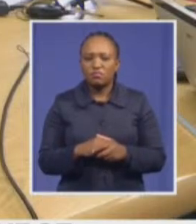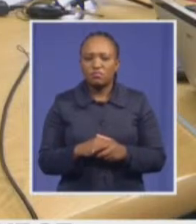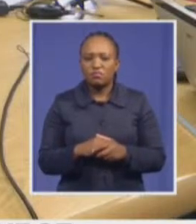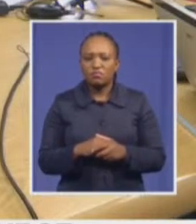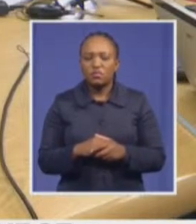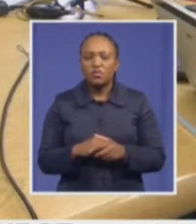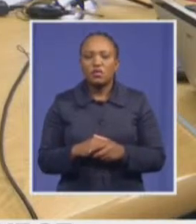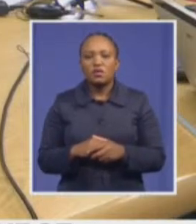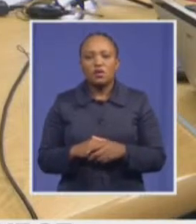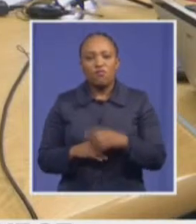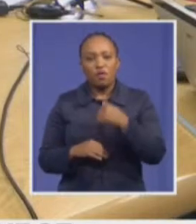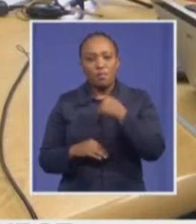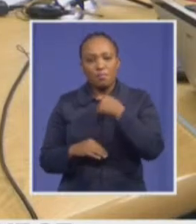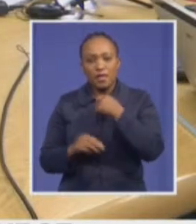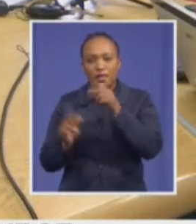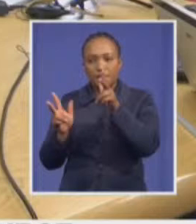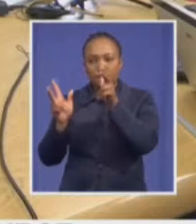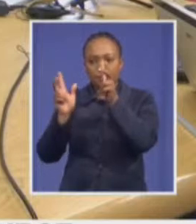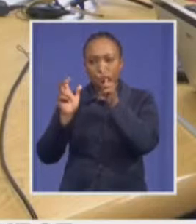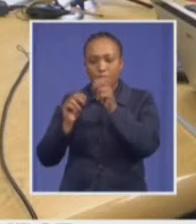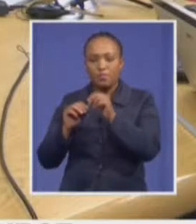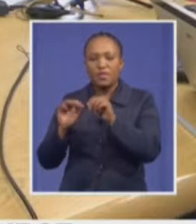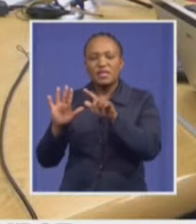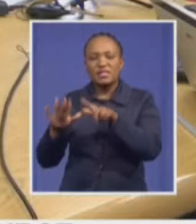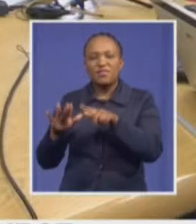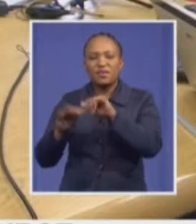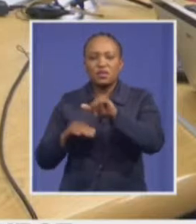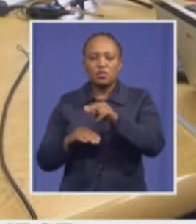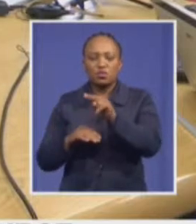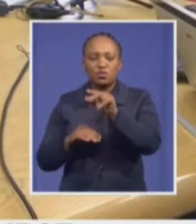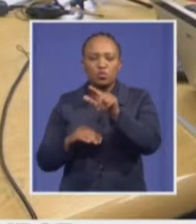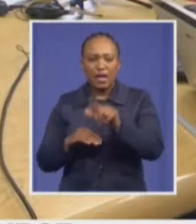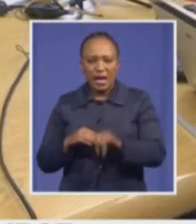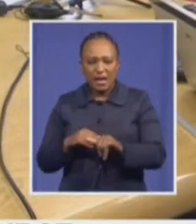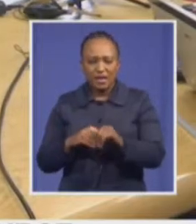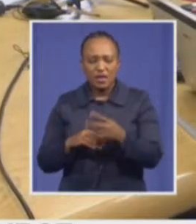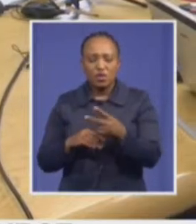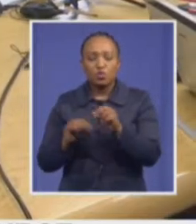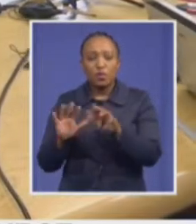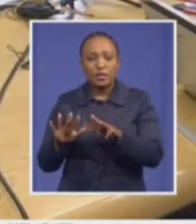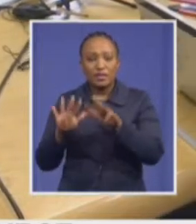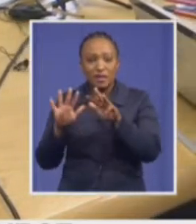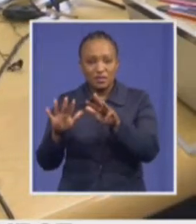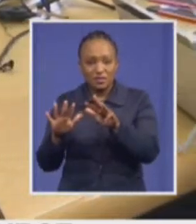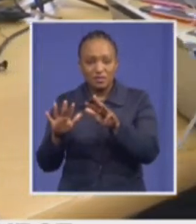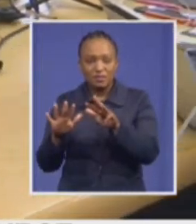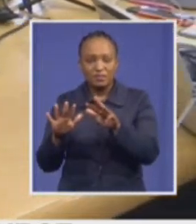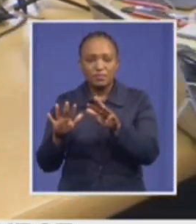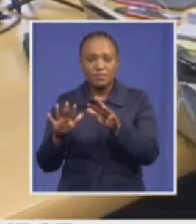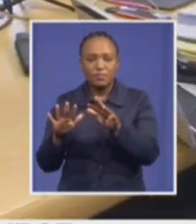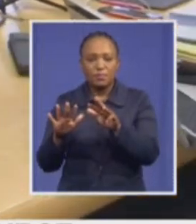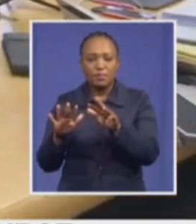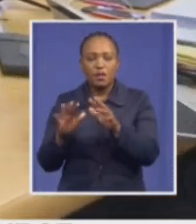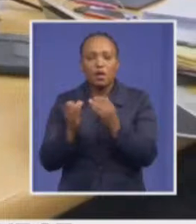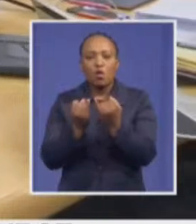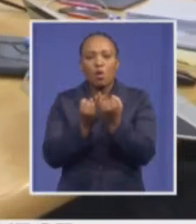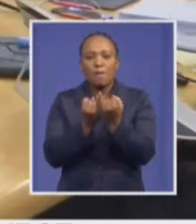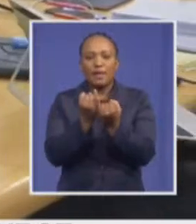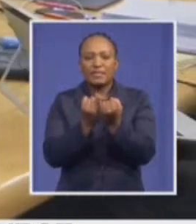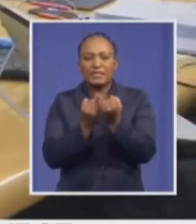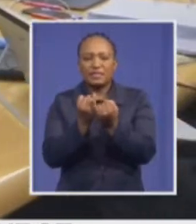July 2019, this competition commission found no merit in a